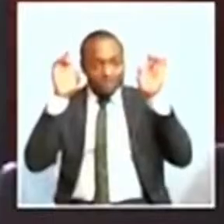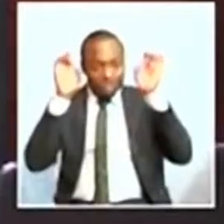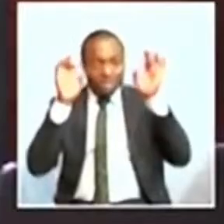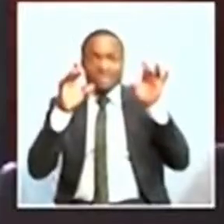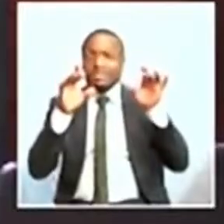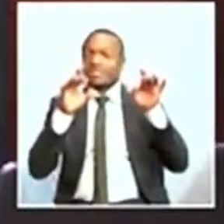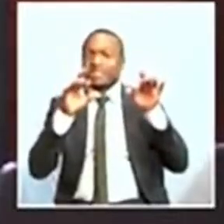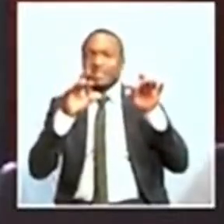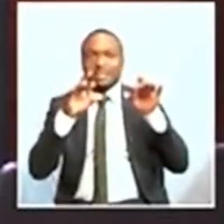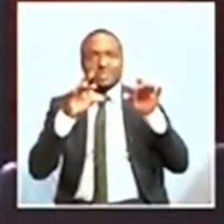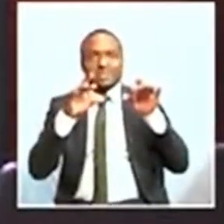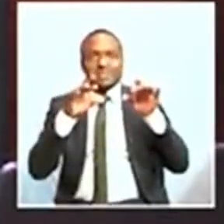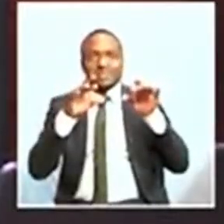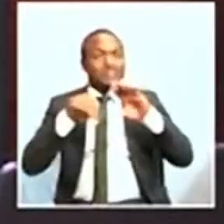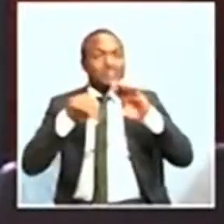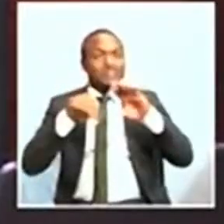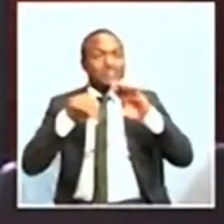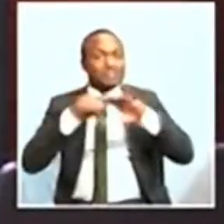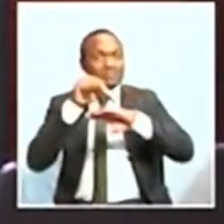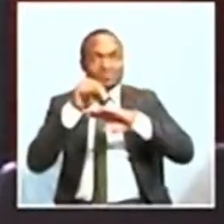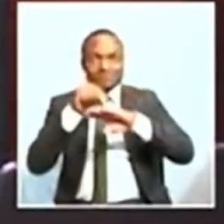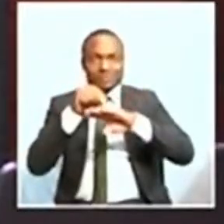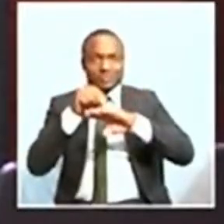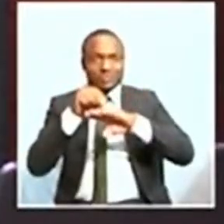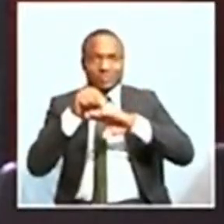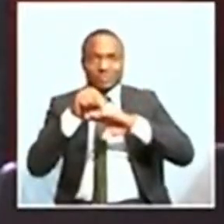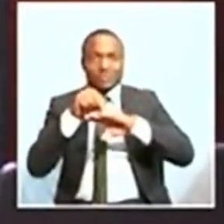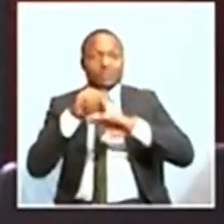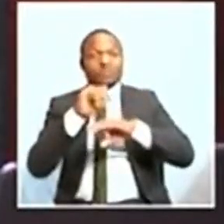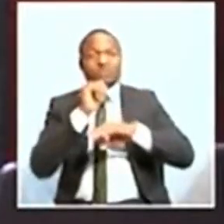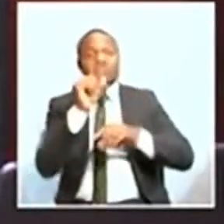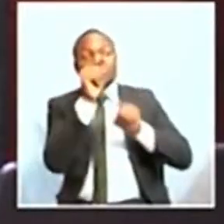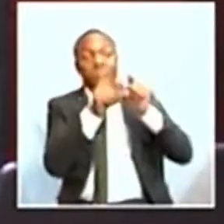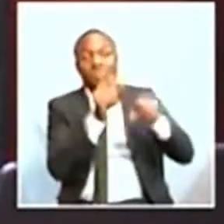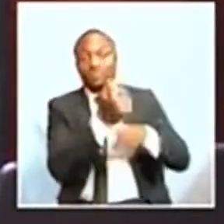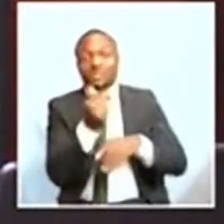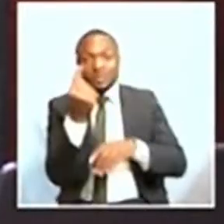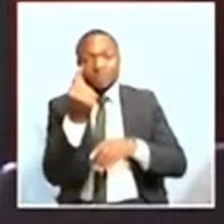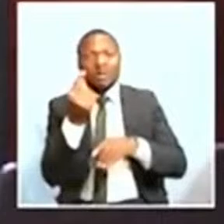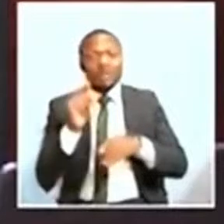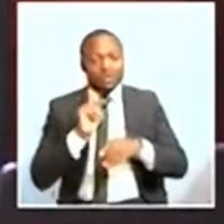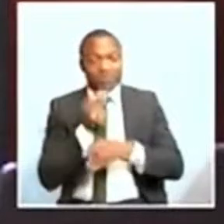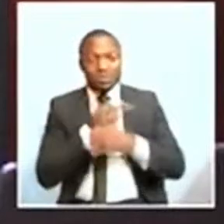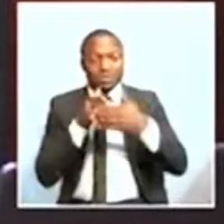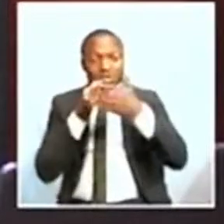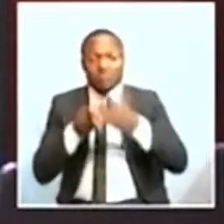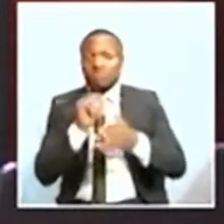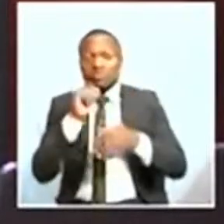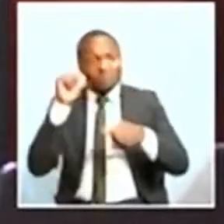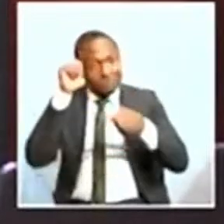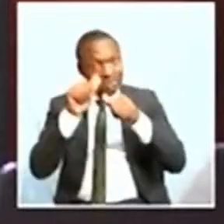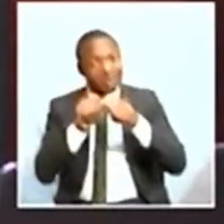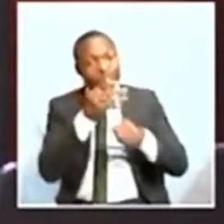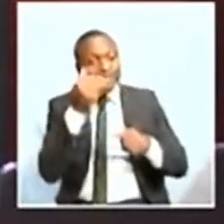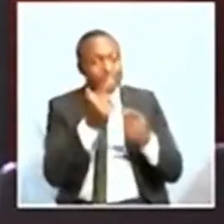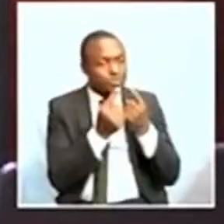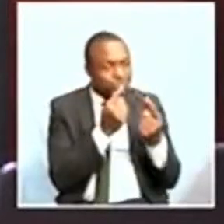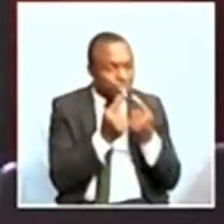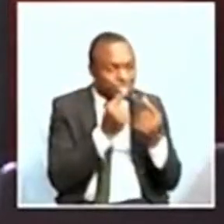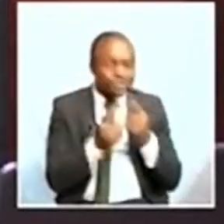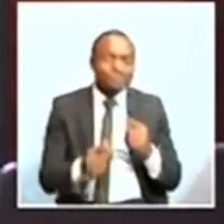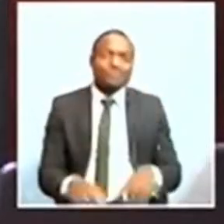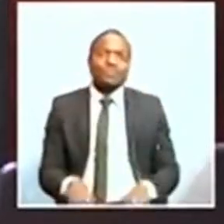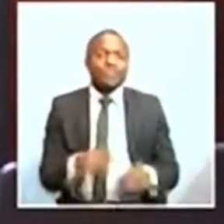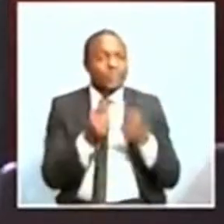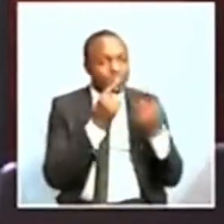anyone. We should lead. We are the leaders. We should take responsibility. Where we do not agree, let's talk.